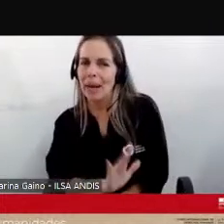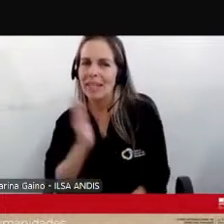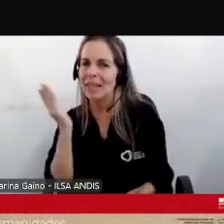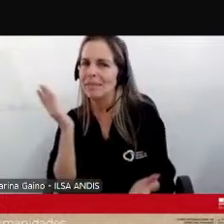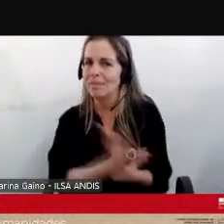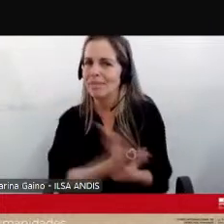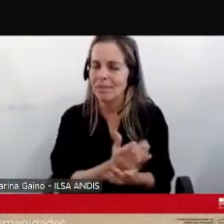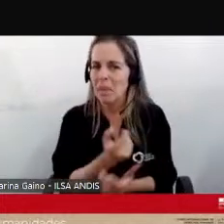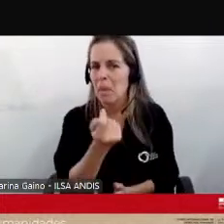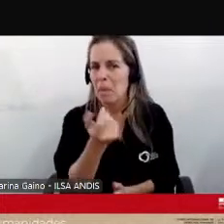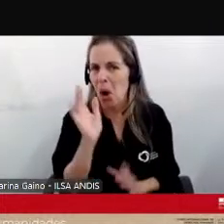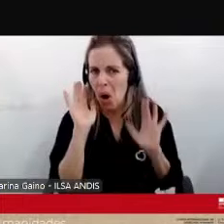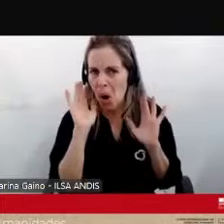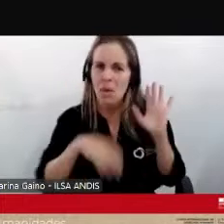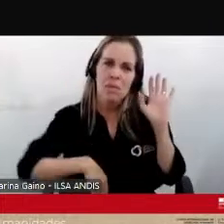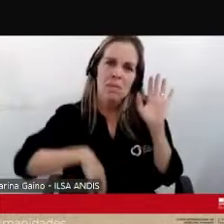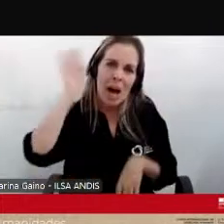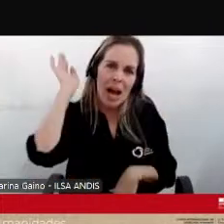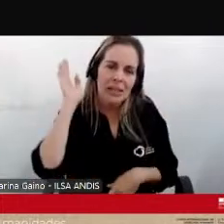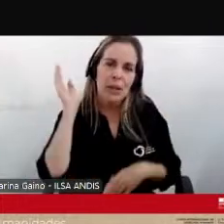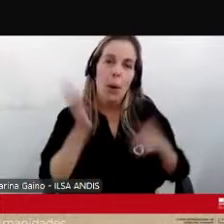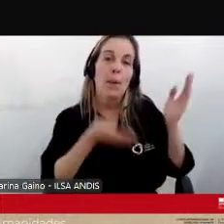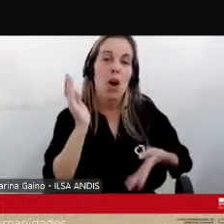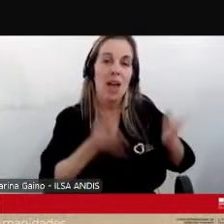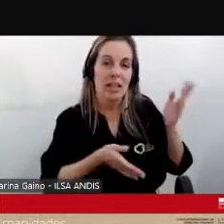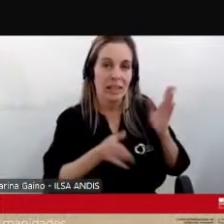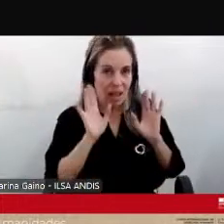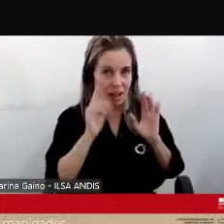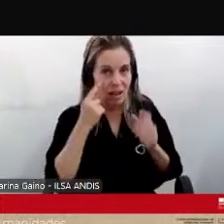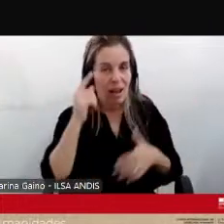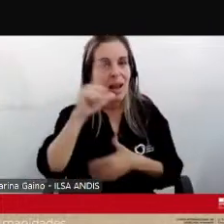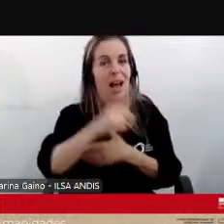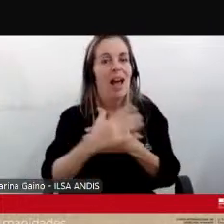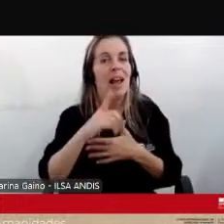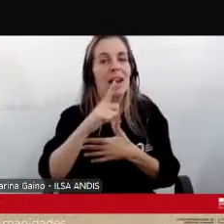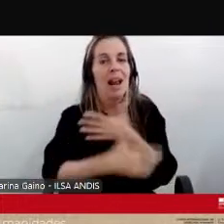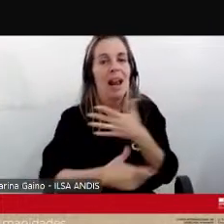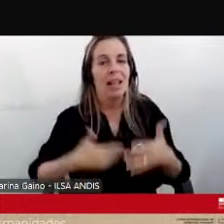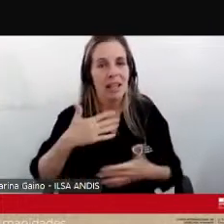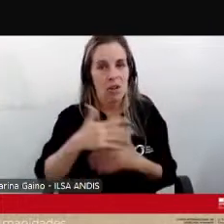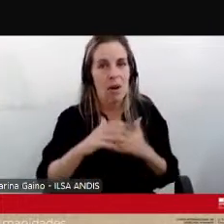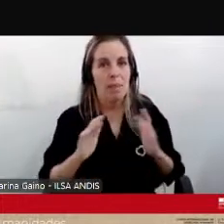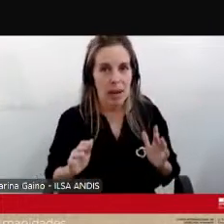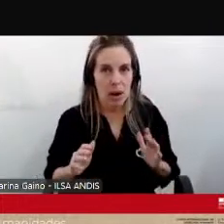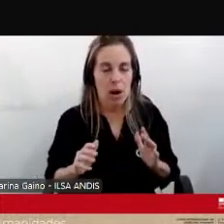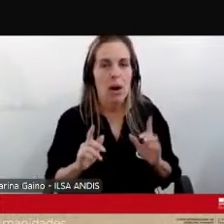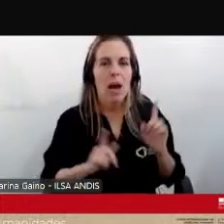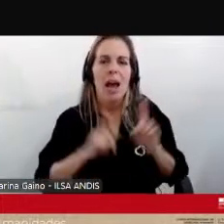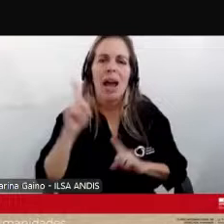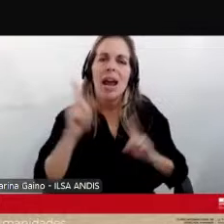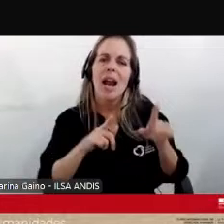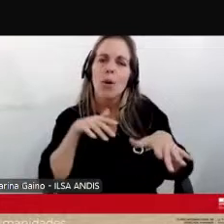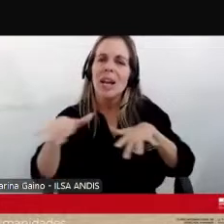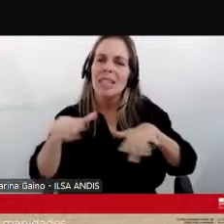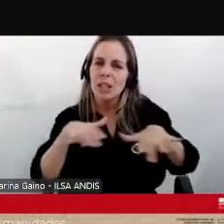agricultural sector in the Americas. And so we do see, some cases of